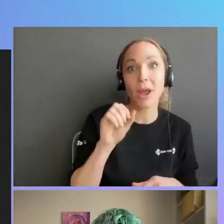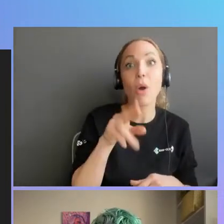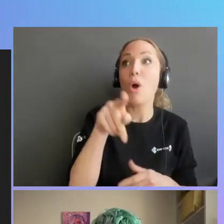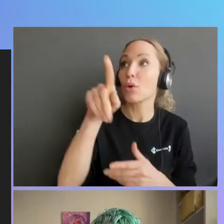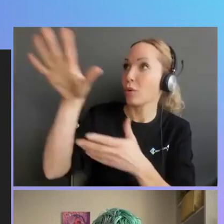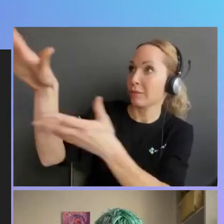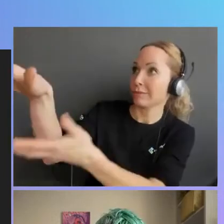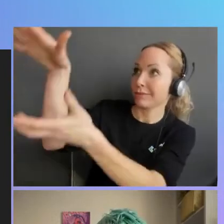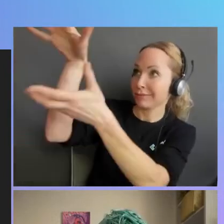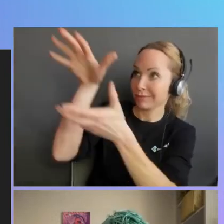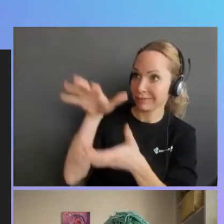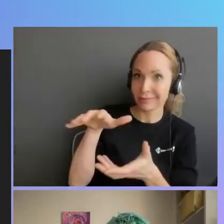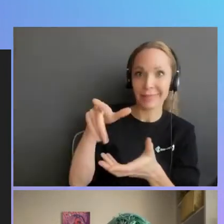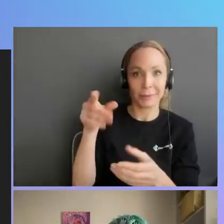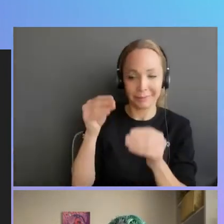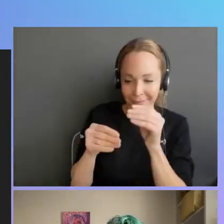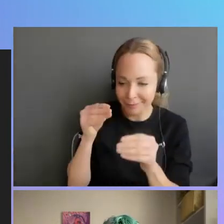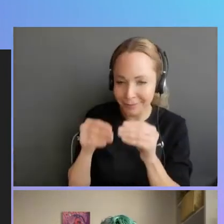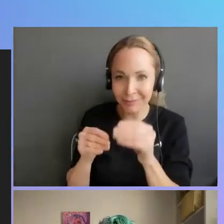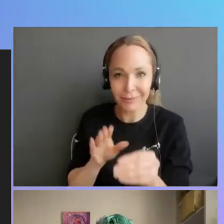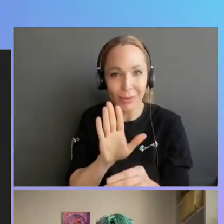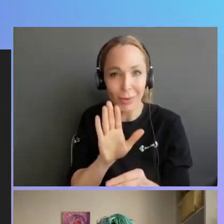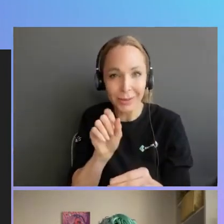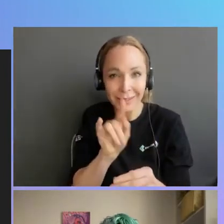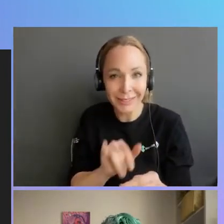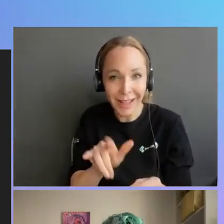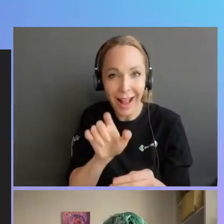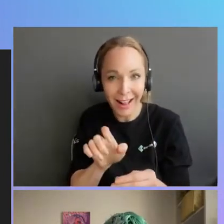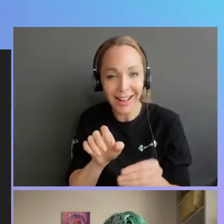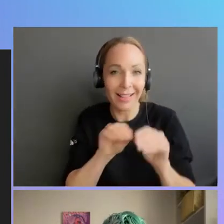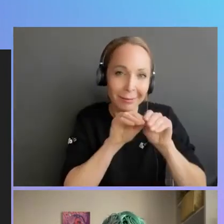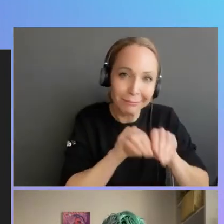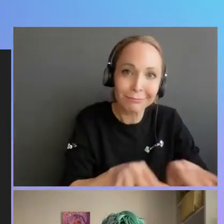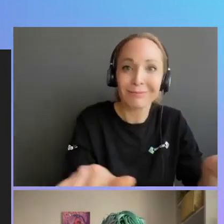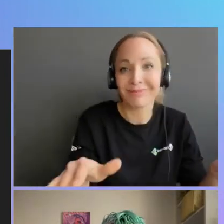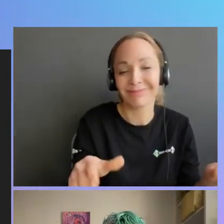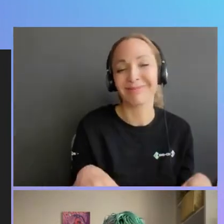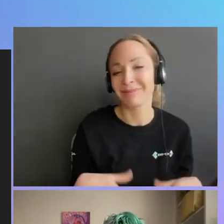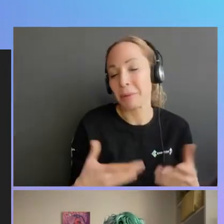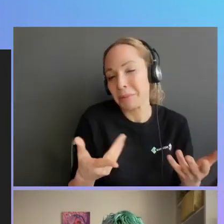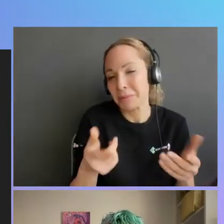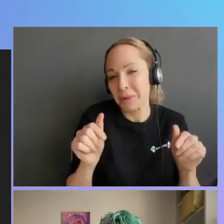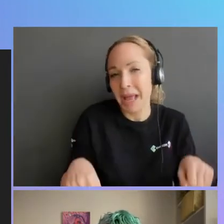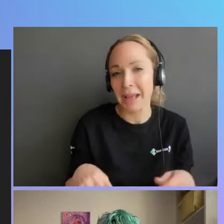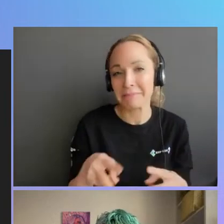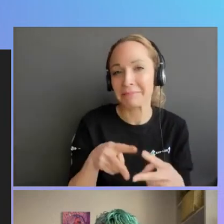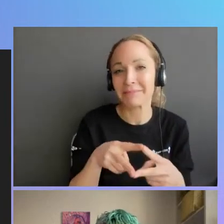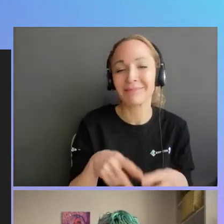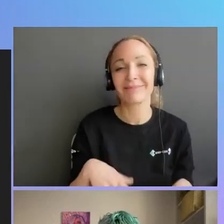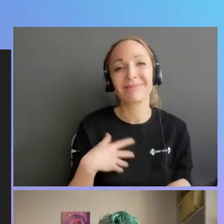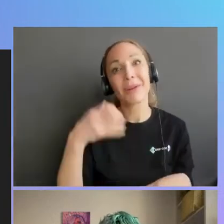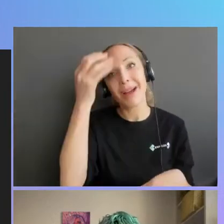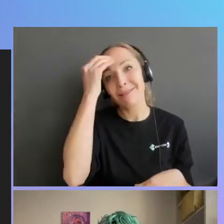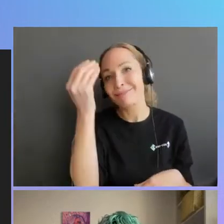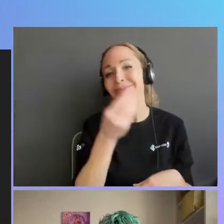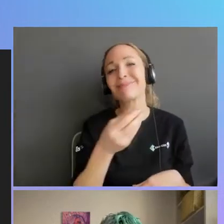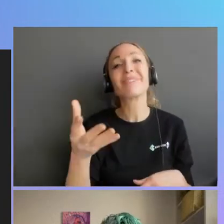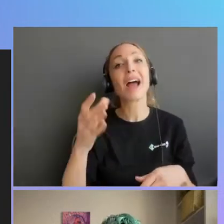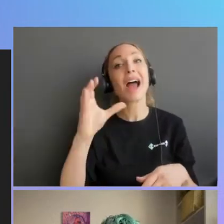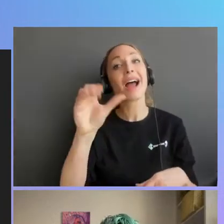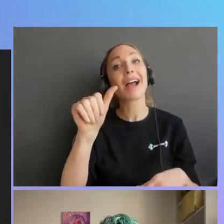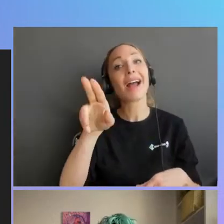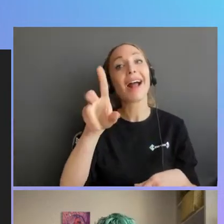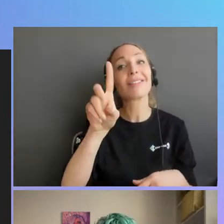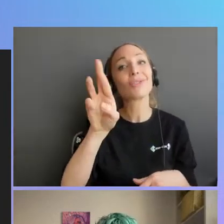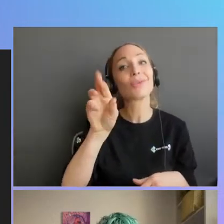your own styles to as well. And then lastly, I want to give a shout out once more that Cauldron React is open source. So use it as a